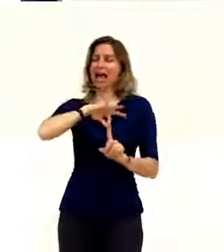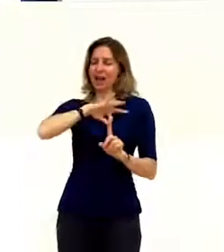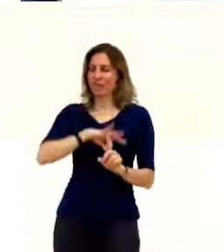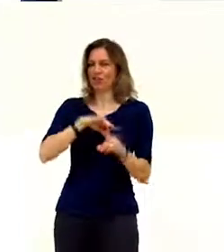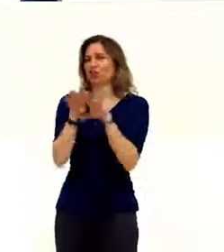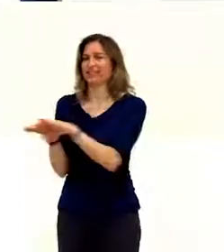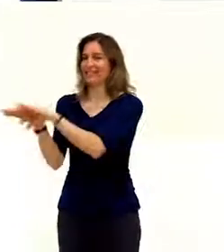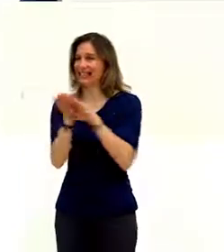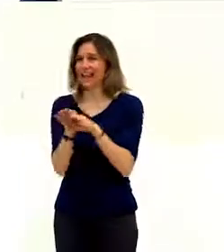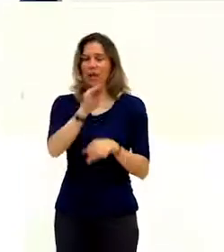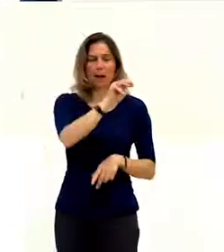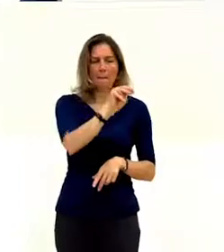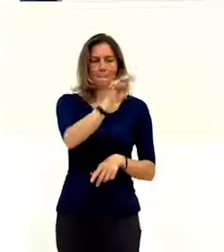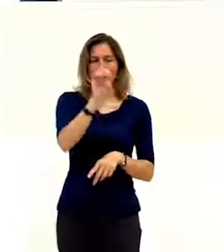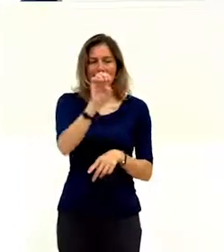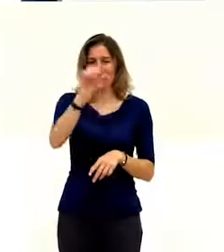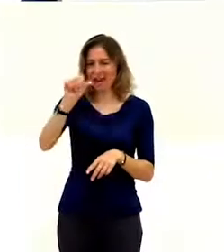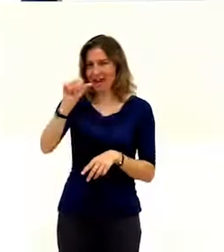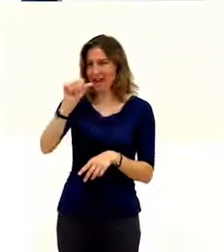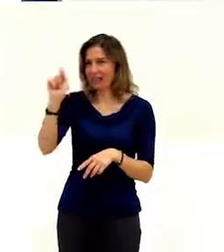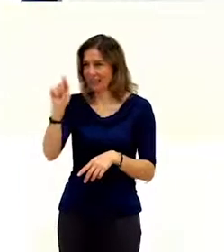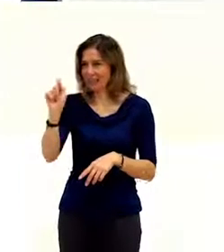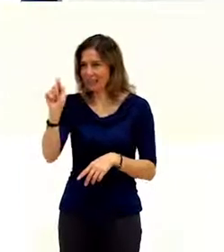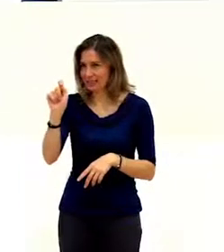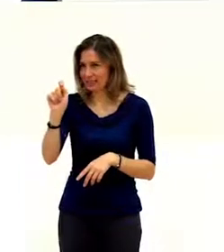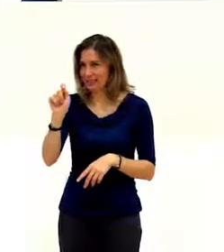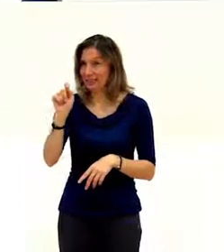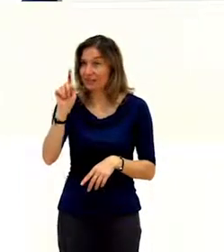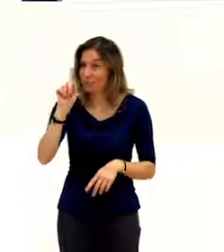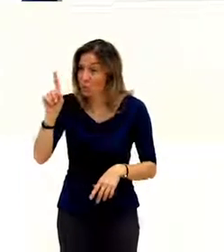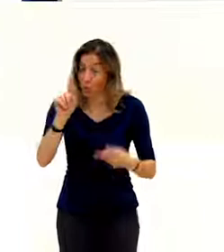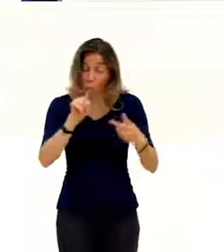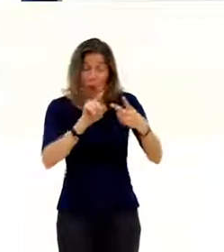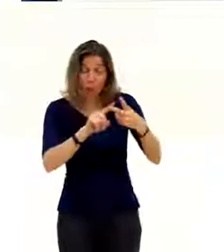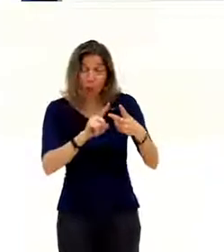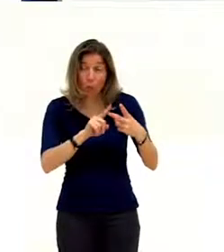That allows not only price, but other qualitative features.